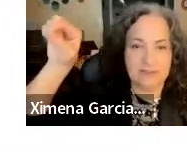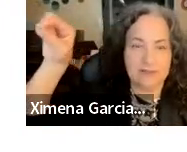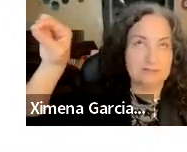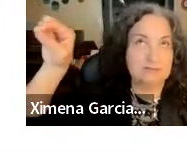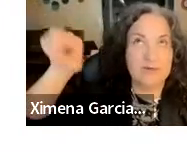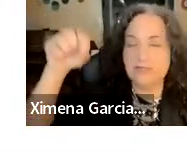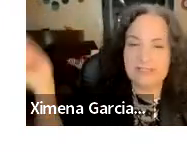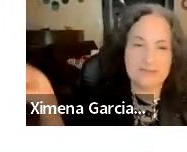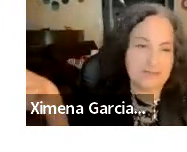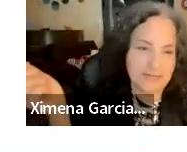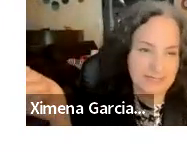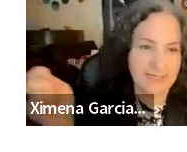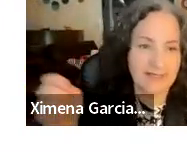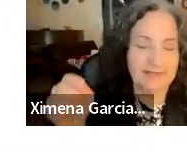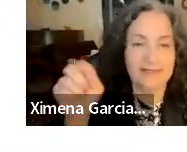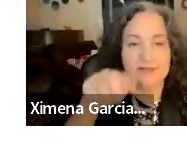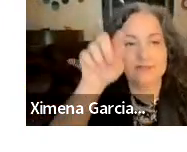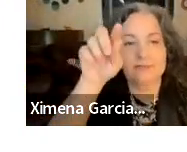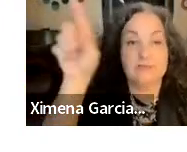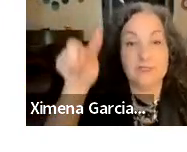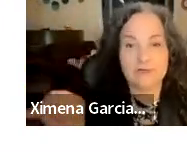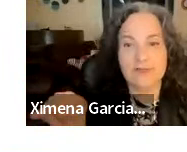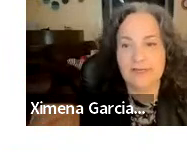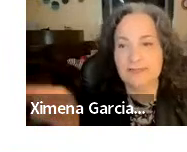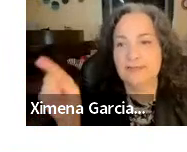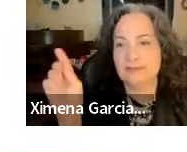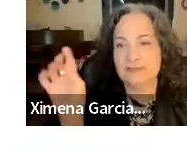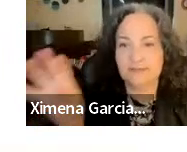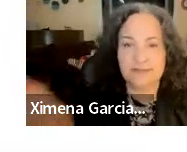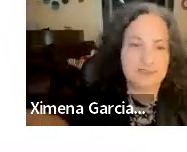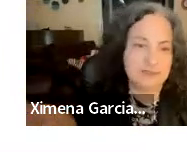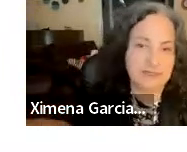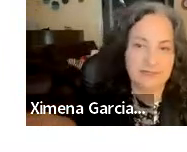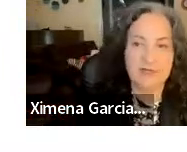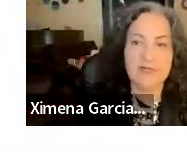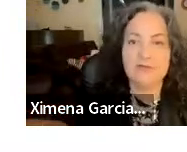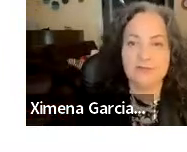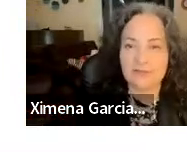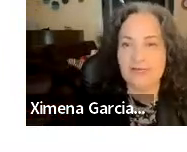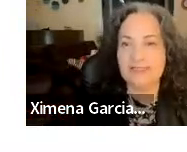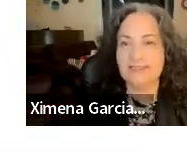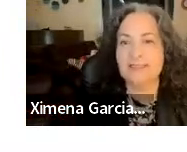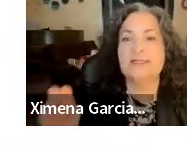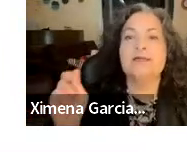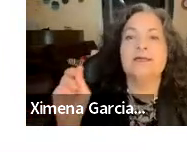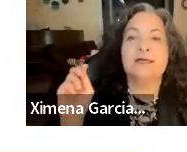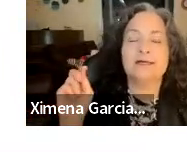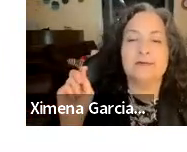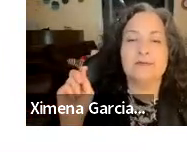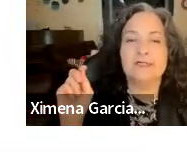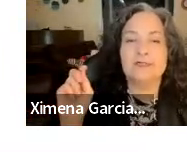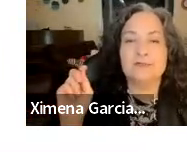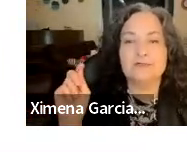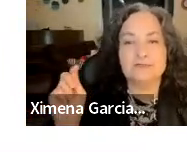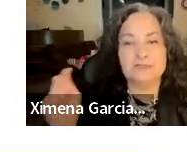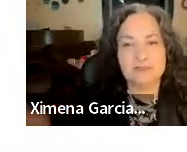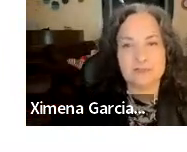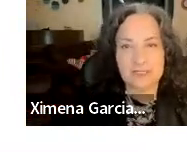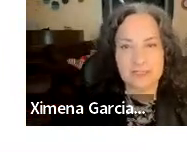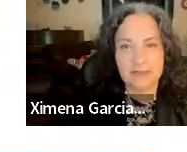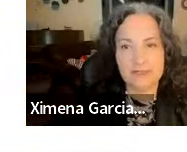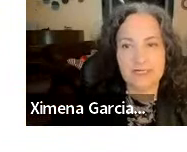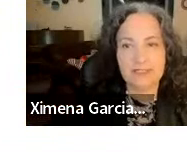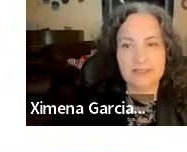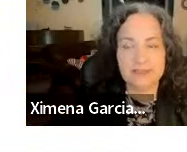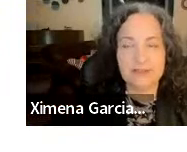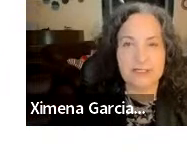Bridge participating, and then you would know that that is a place you can get free vaccine. In terms of